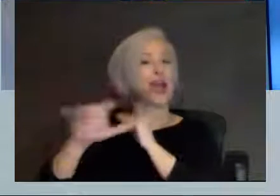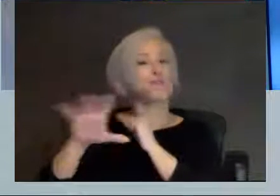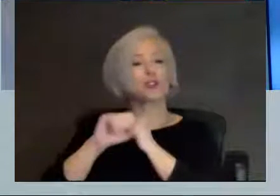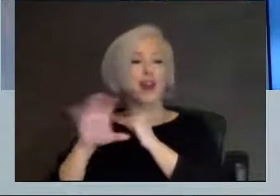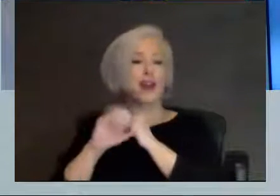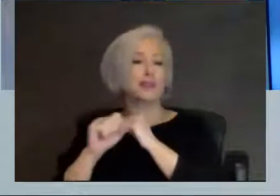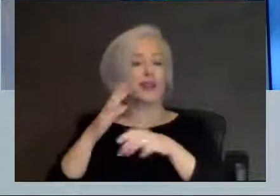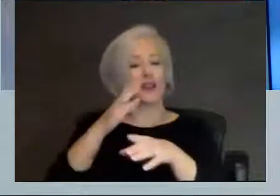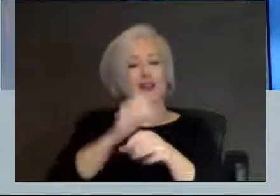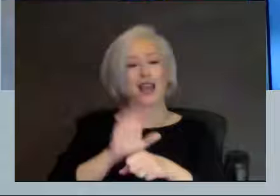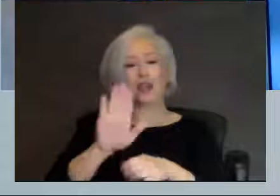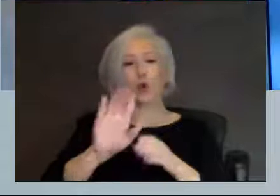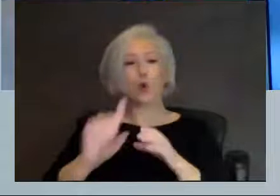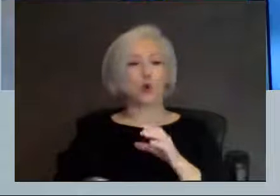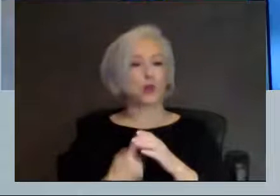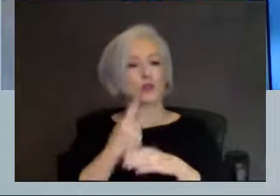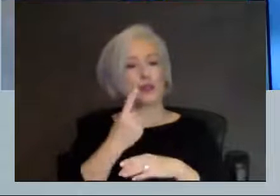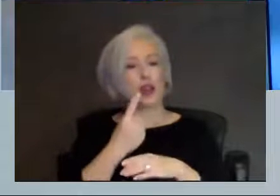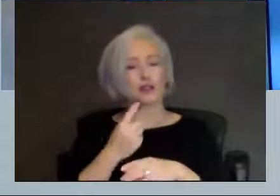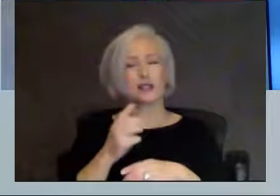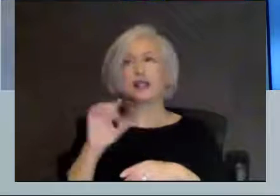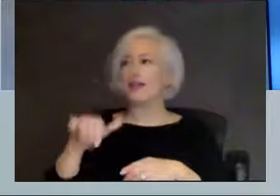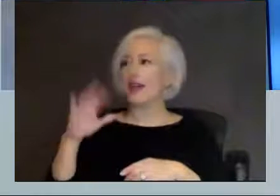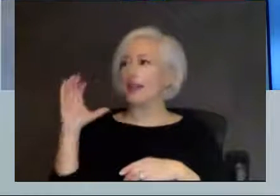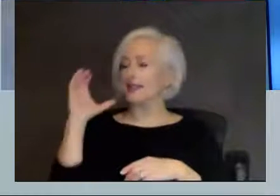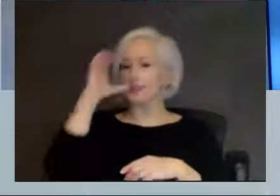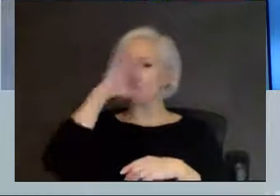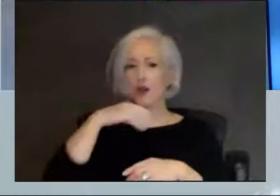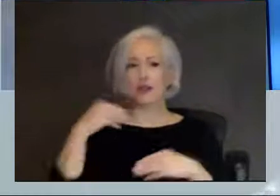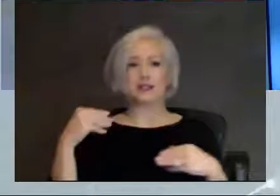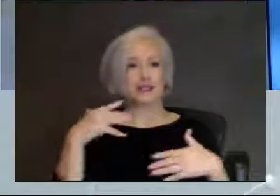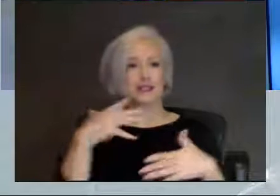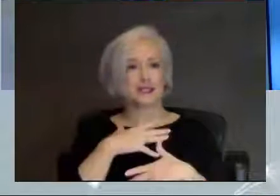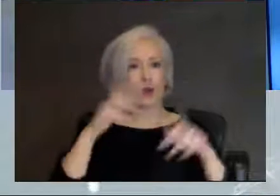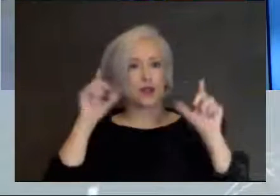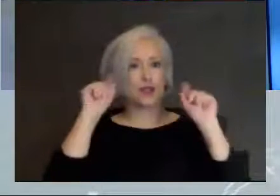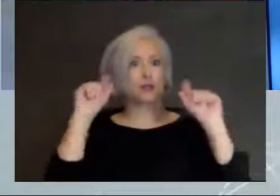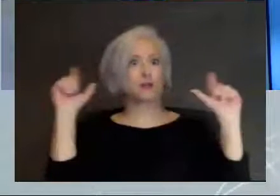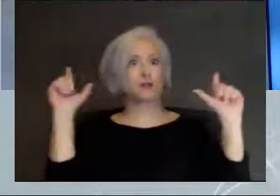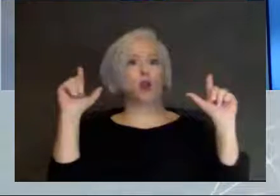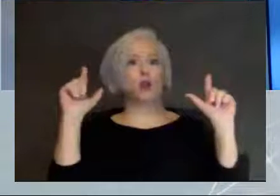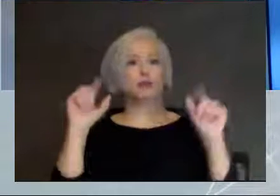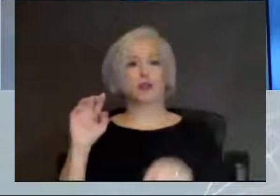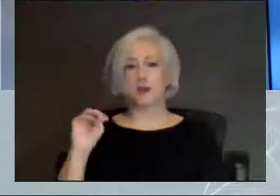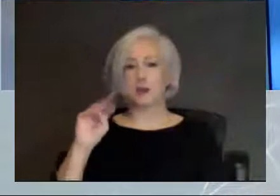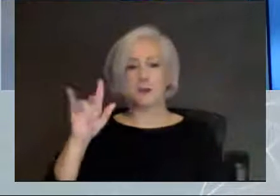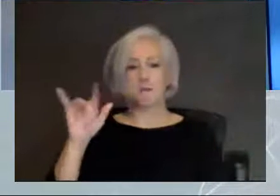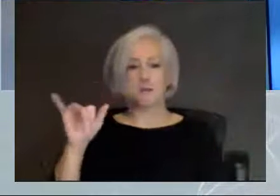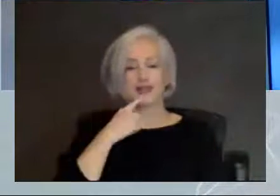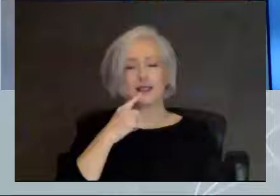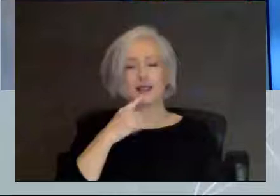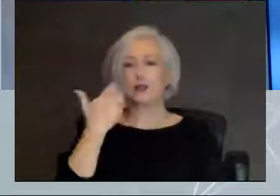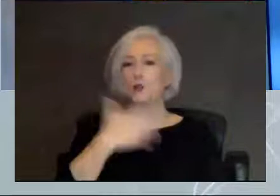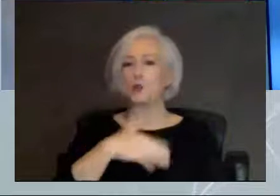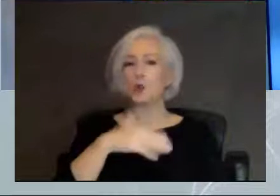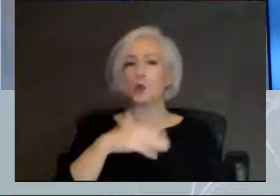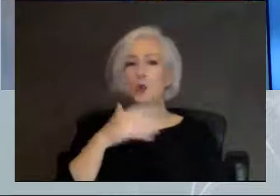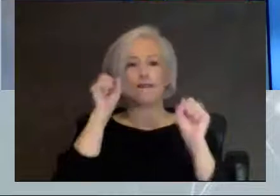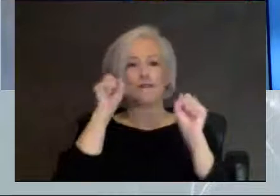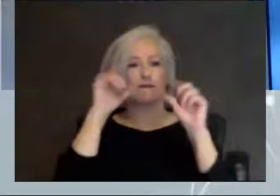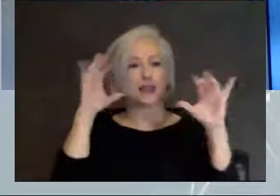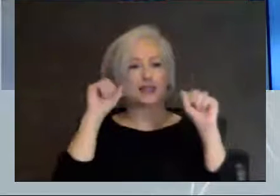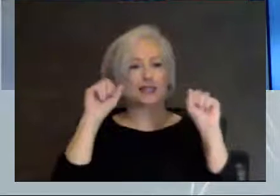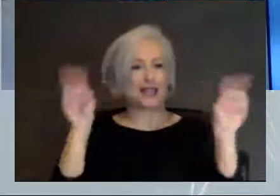it's strange and scary and surprising. And Mandy wrote in that this is a fascinating topic. Really an